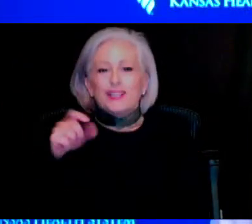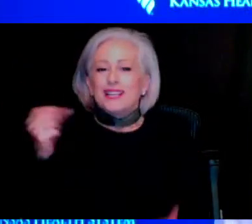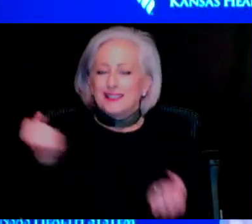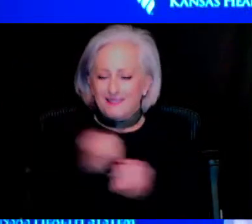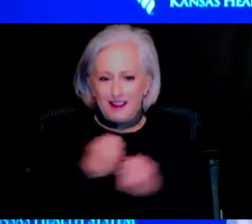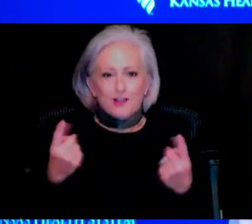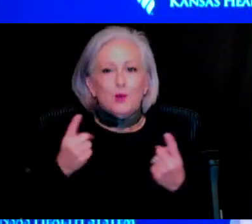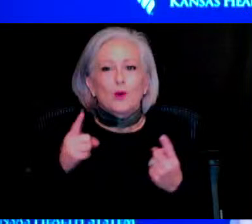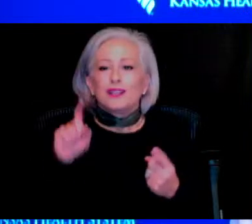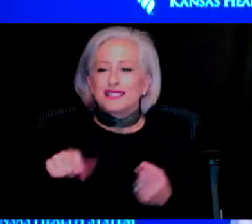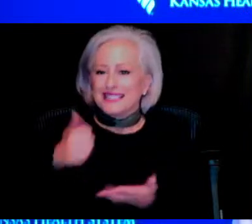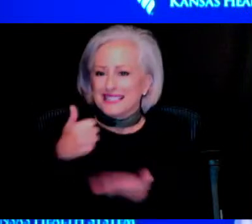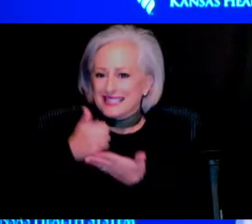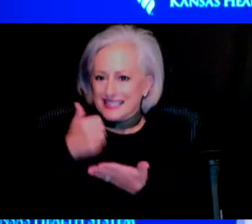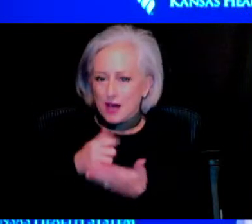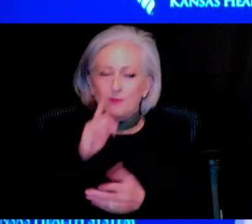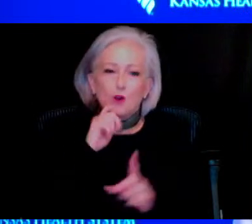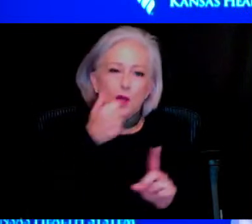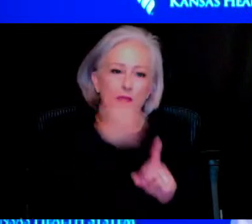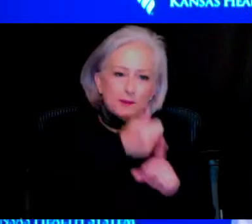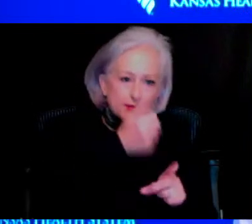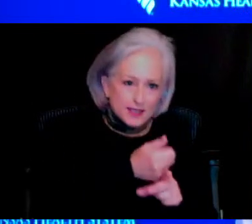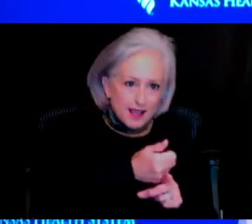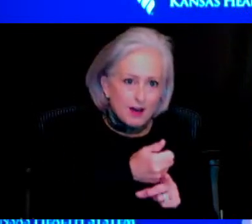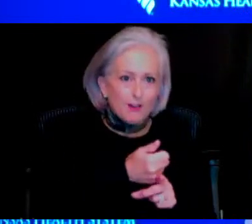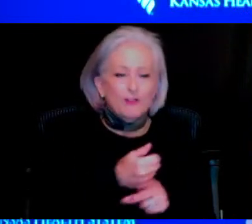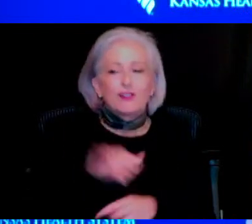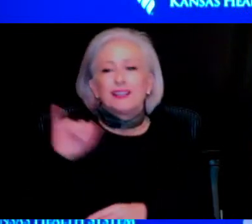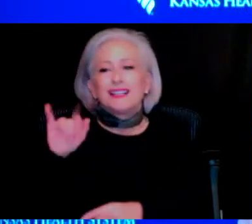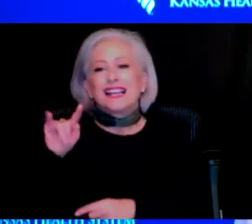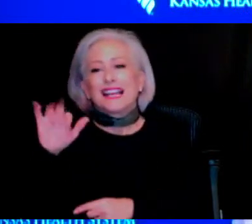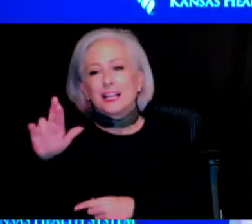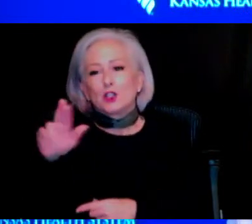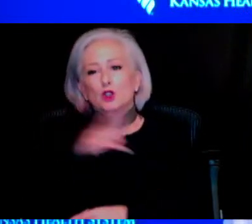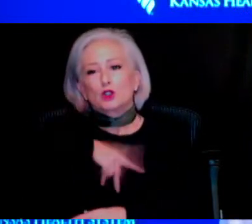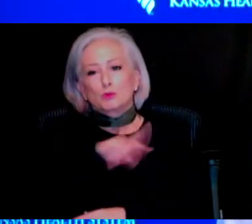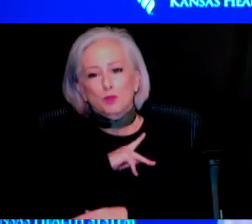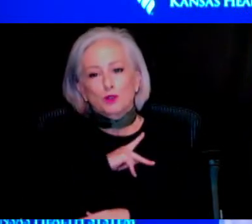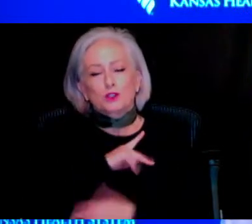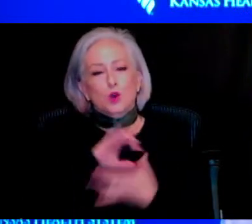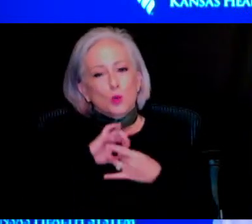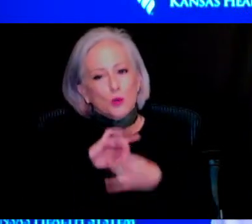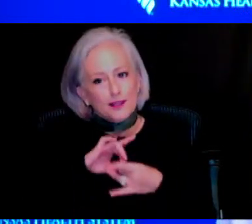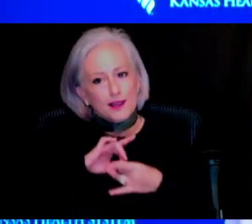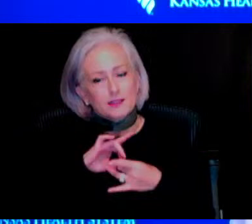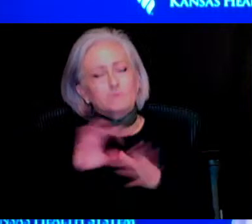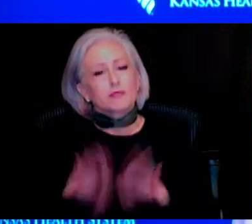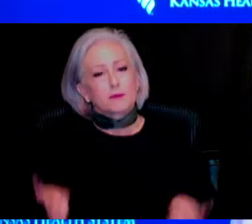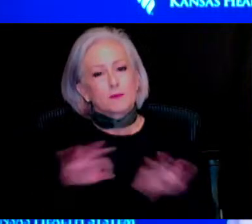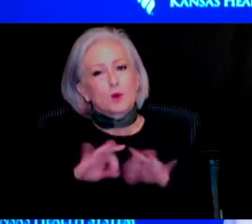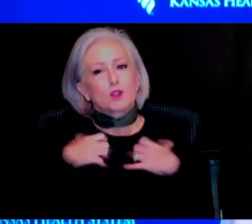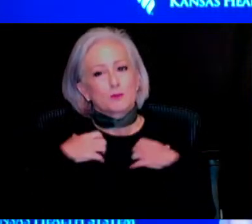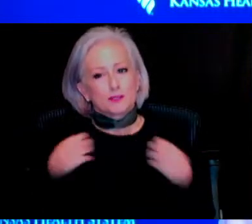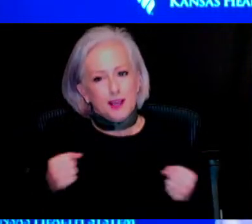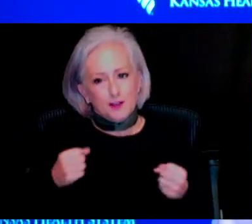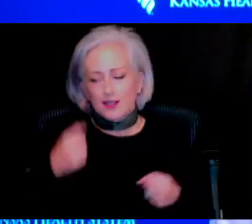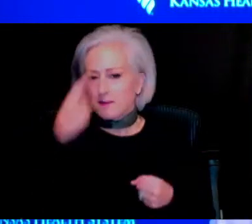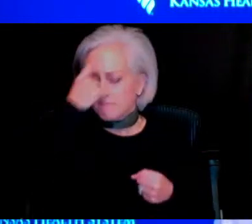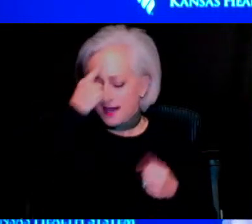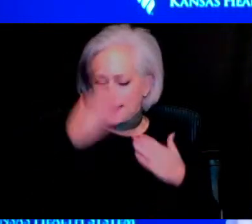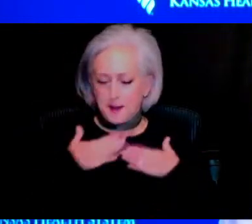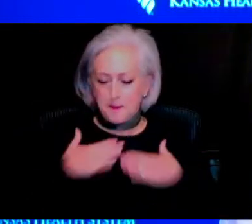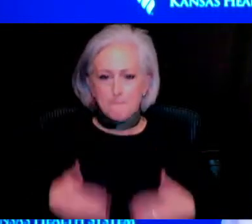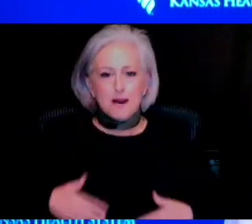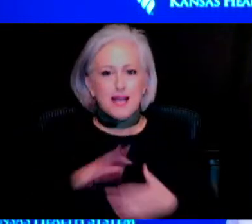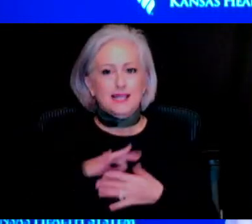health for themselves, for their interpersonal relationships. It's important to be healthy in mind, body, spirit. You know, go find a